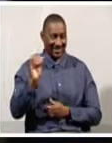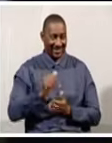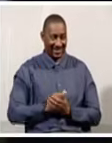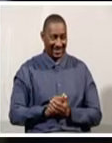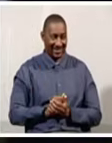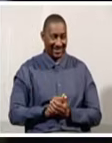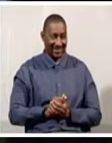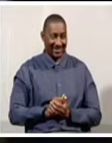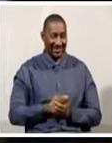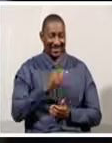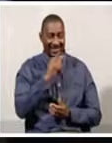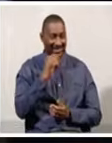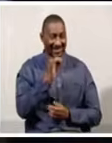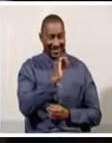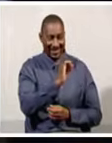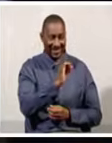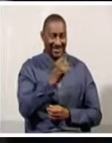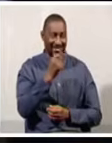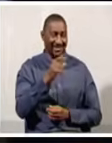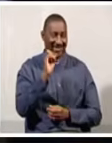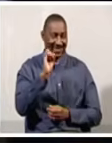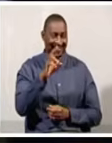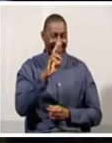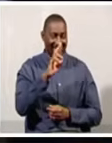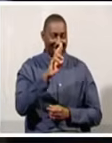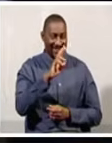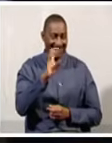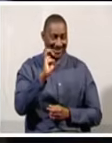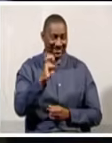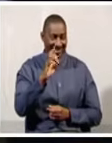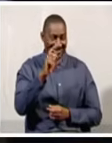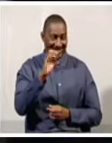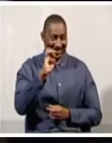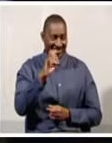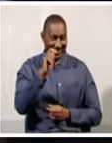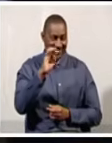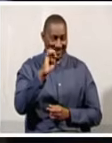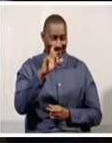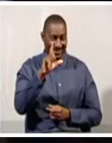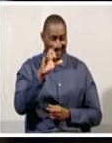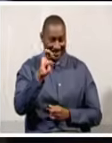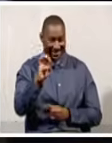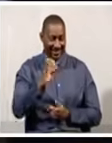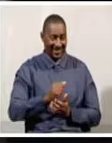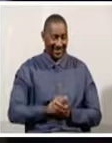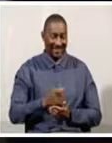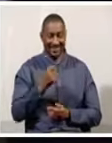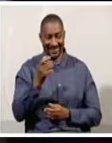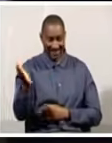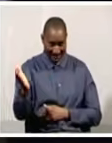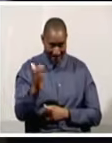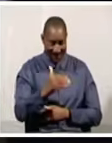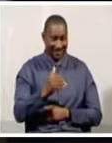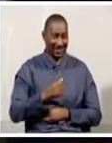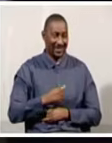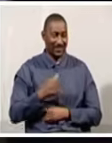difficult. And he referred to me as Shitaatala. And that's what you see in the video. And I sat there for a while, and he says, come here. But